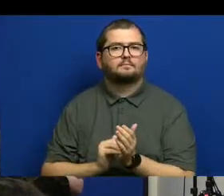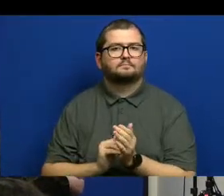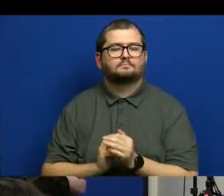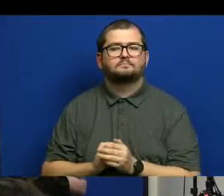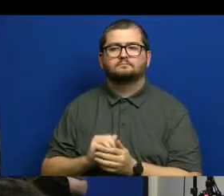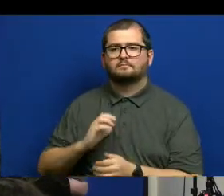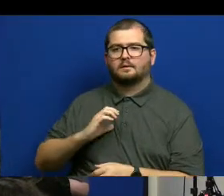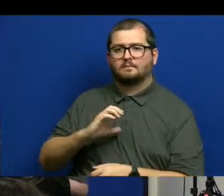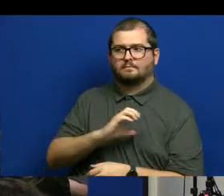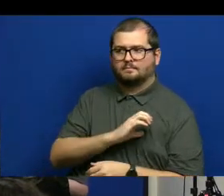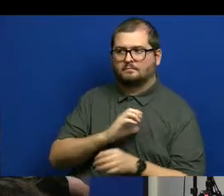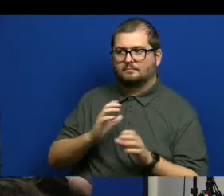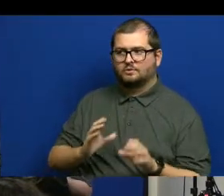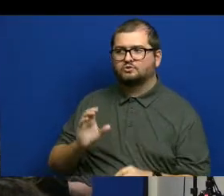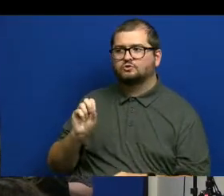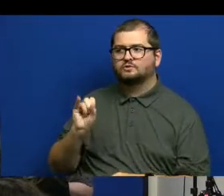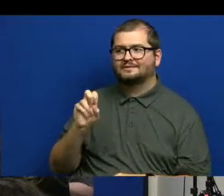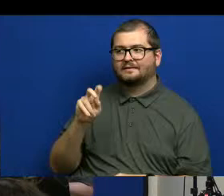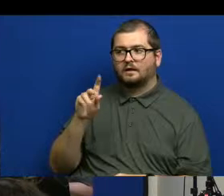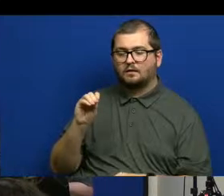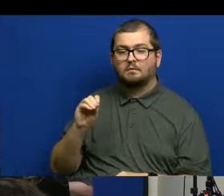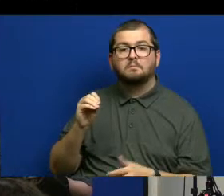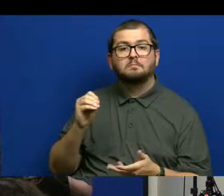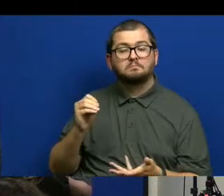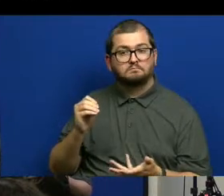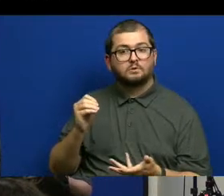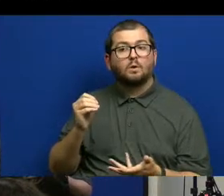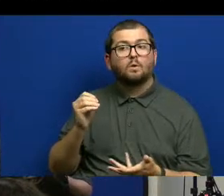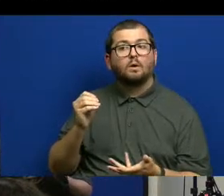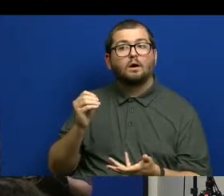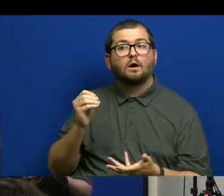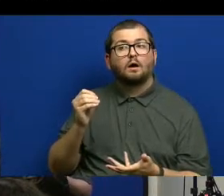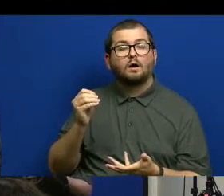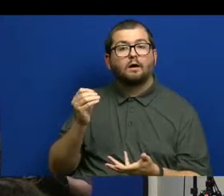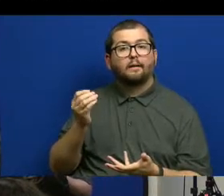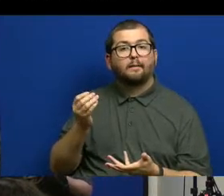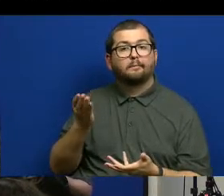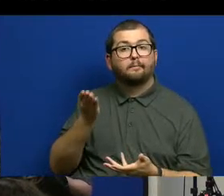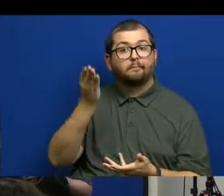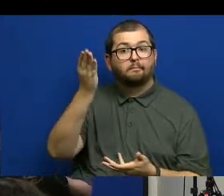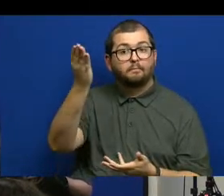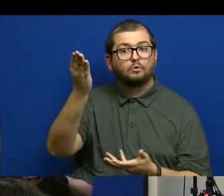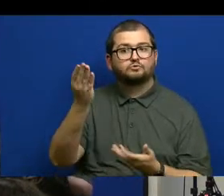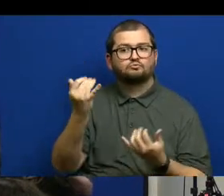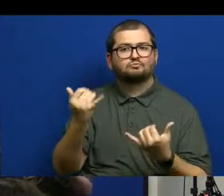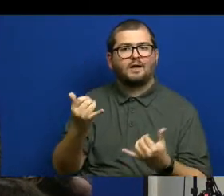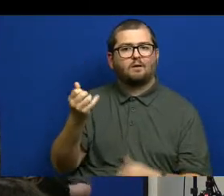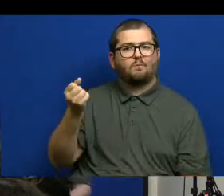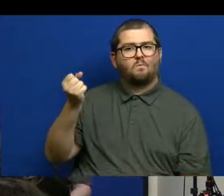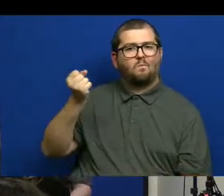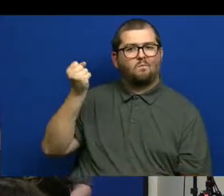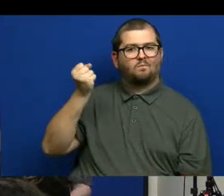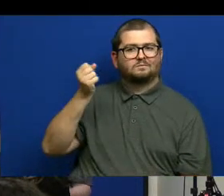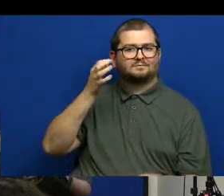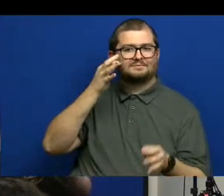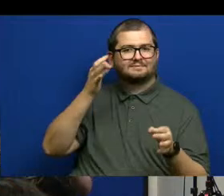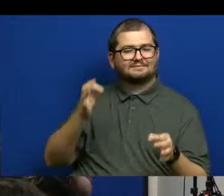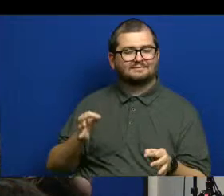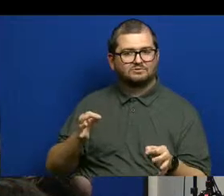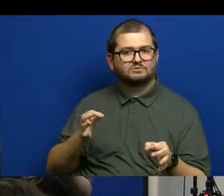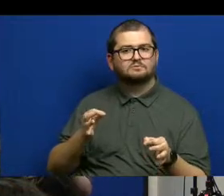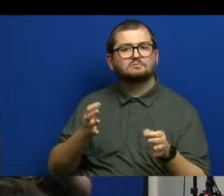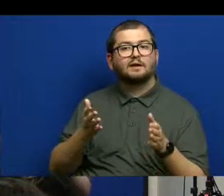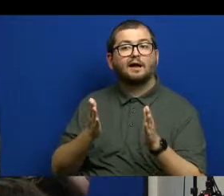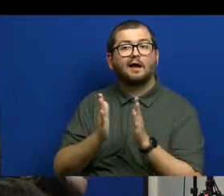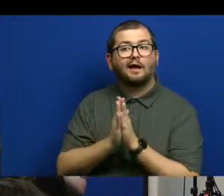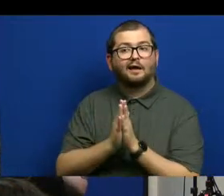Commissioner Cienko. We have a motion on the floor to table the decision and ask candidates